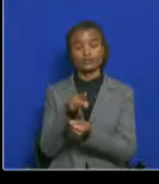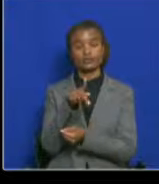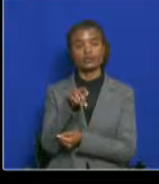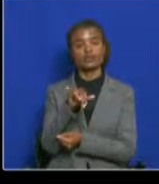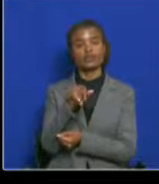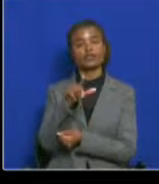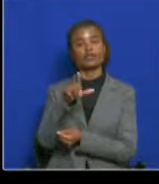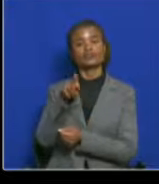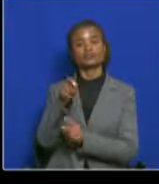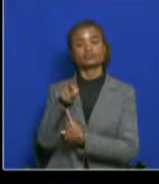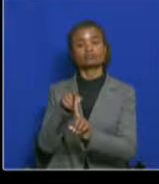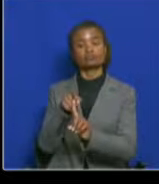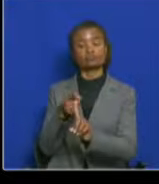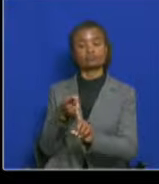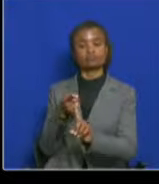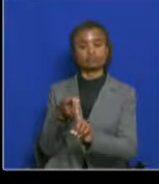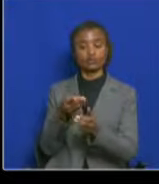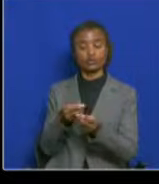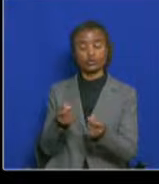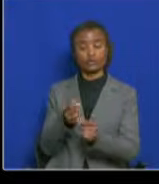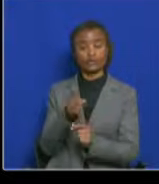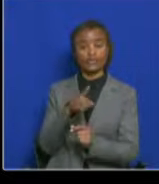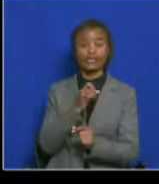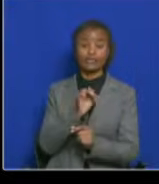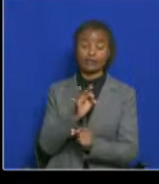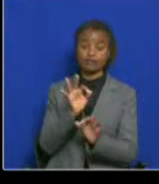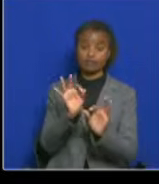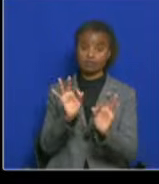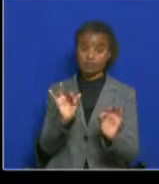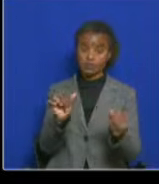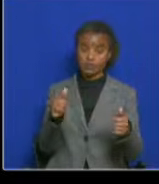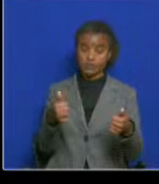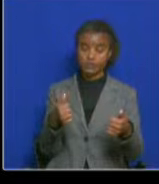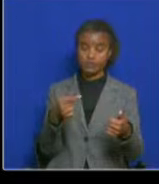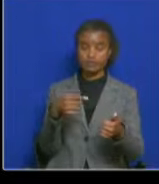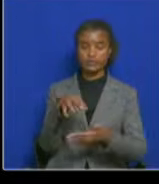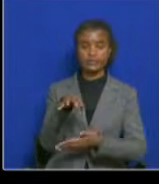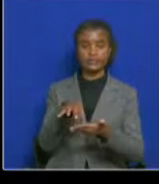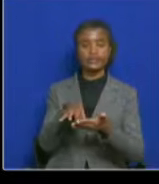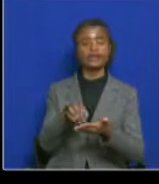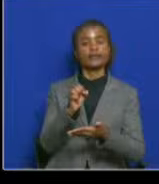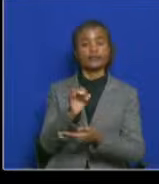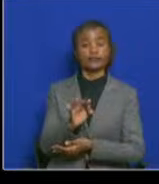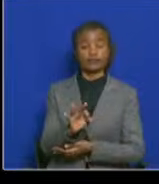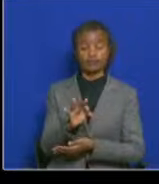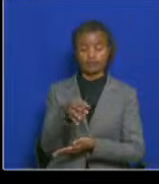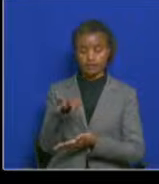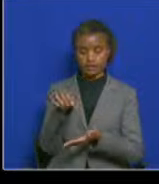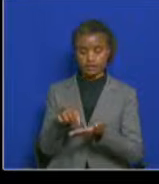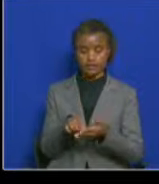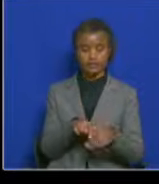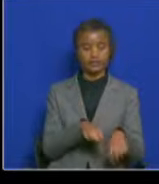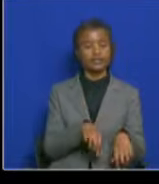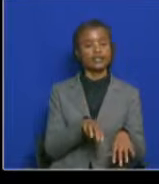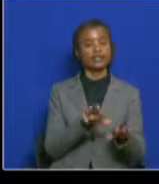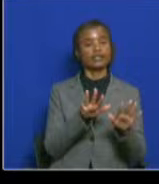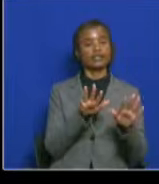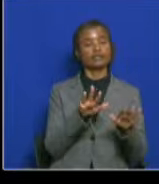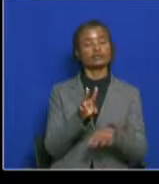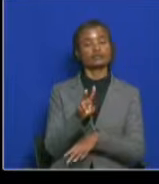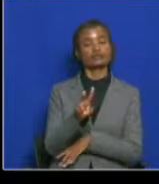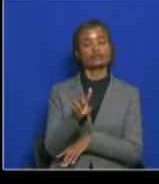signs. And the next message, so we get 92.4 odd.